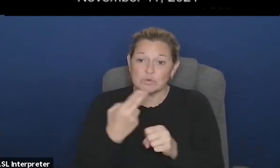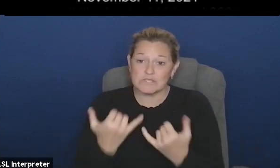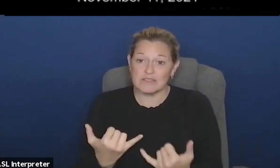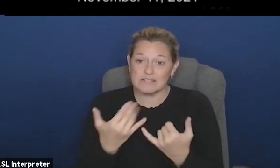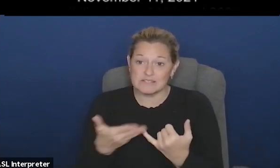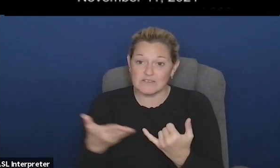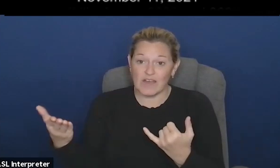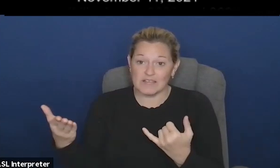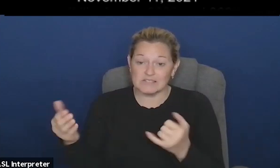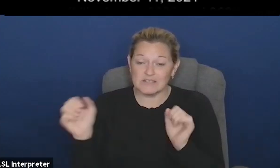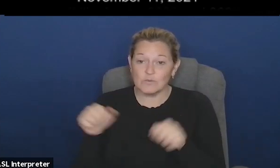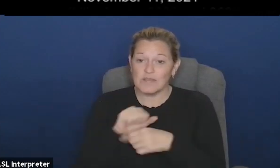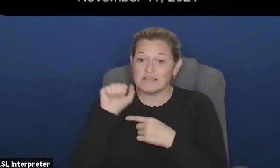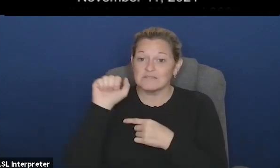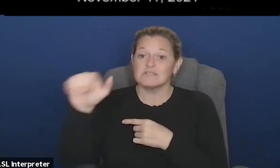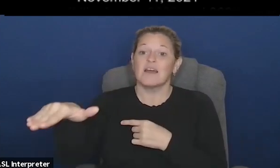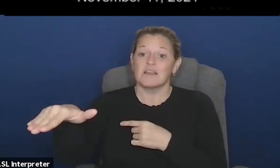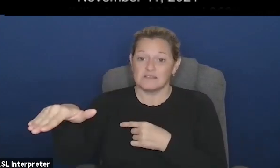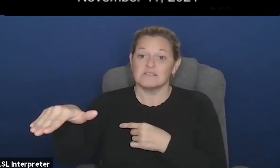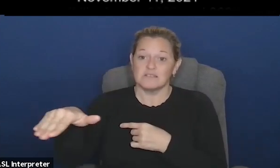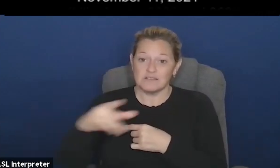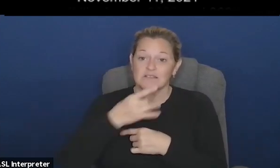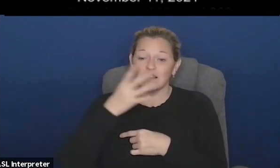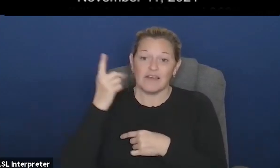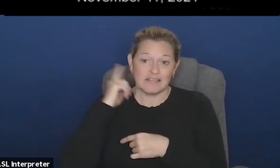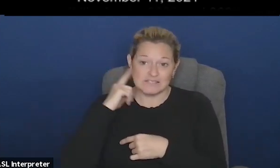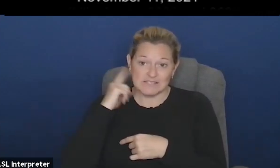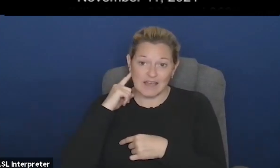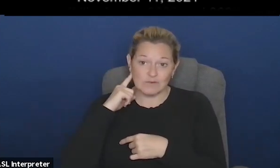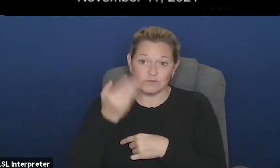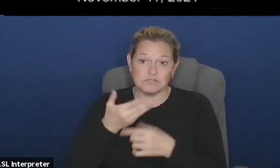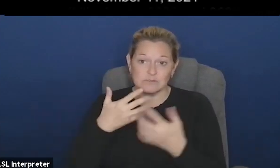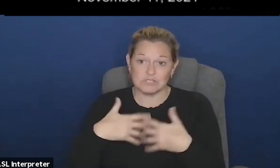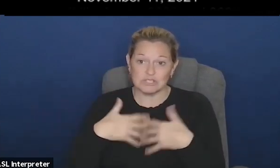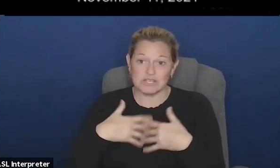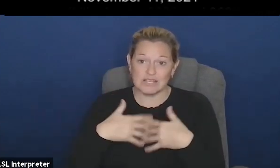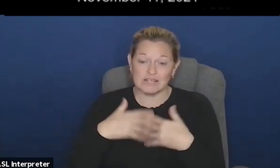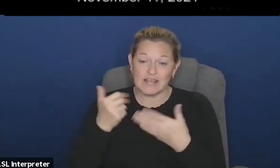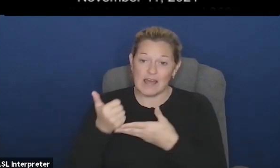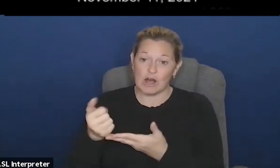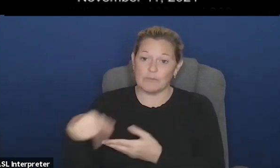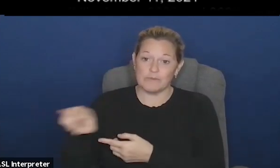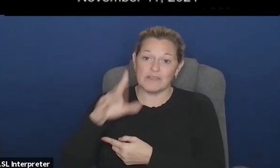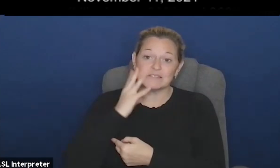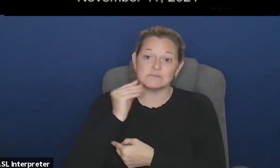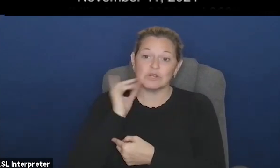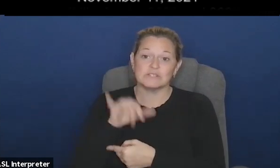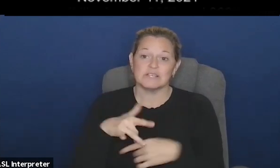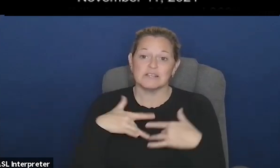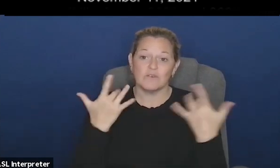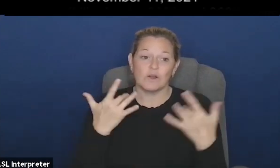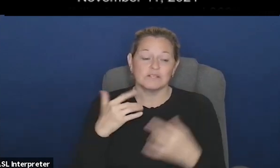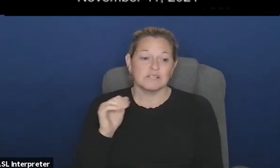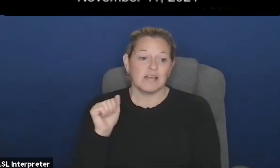reach people and teach astronomy and help people experience this event. In 2024, April 8th, 2024, there was